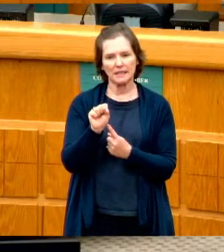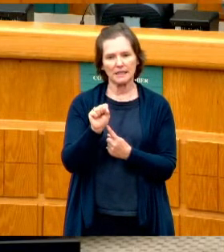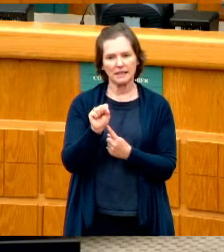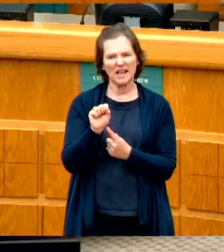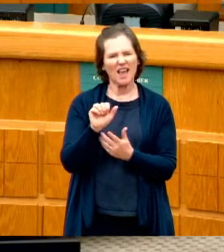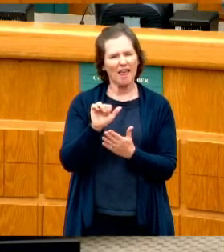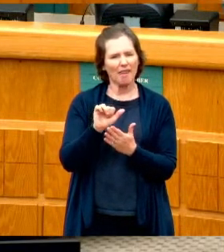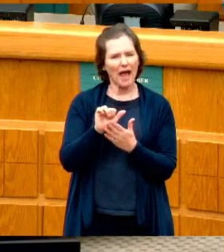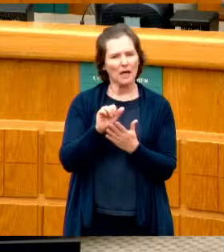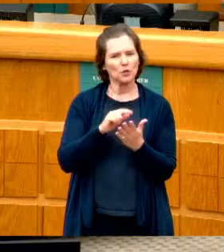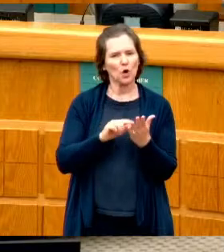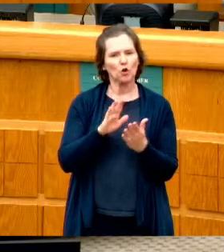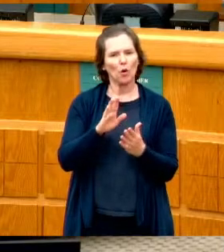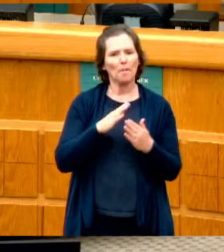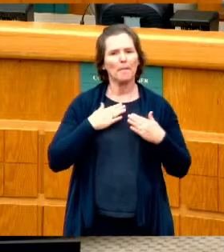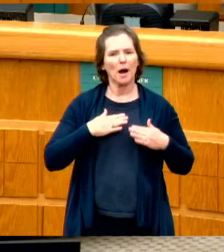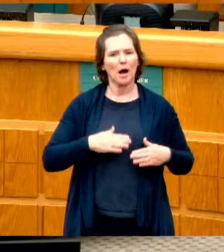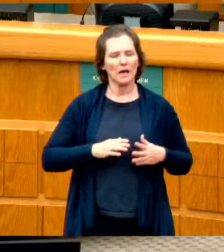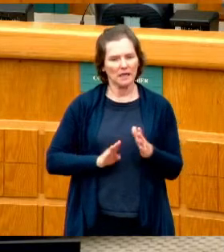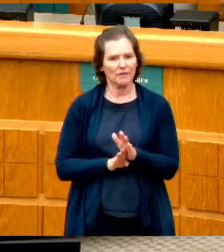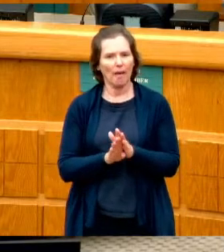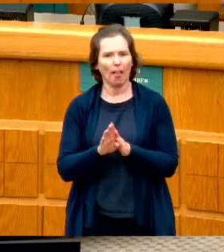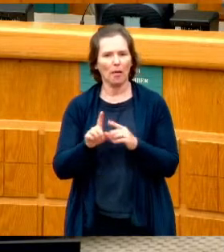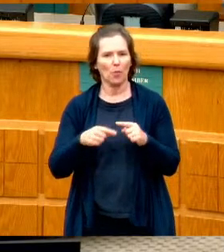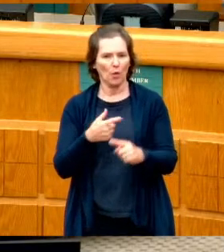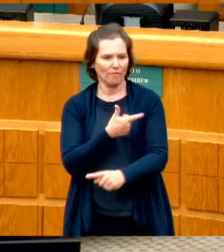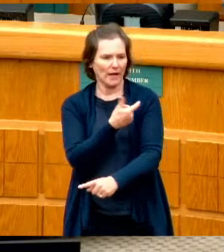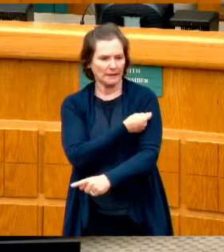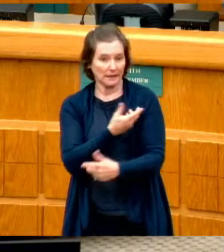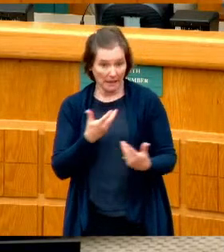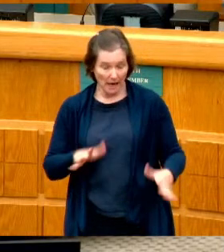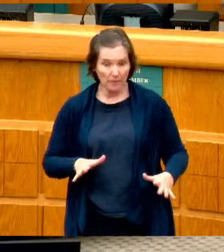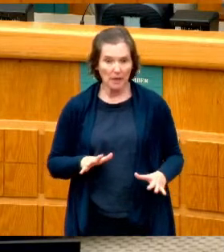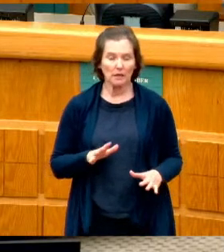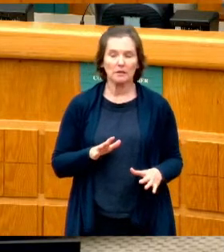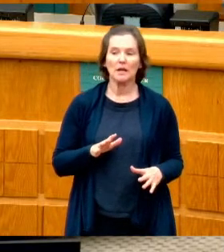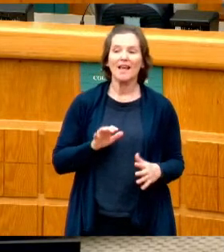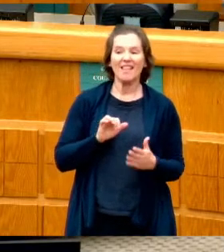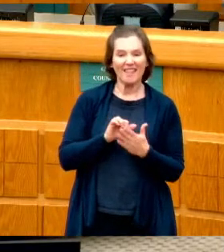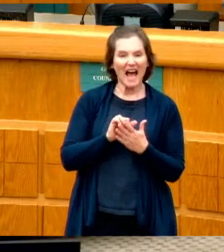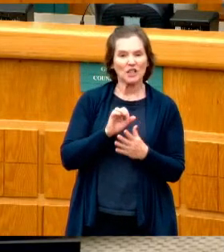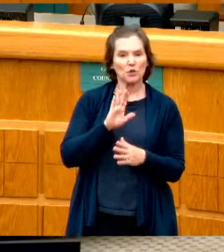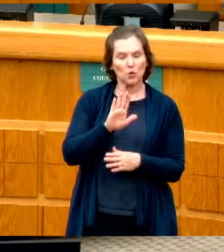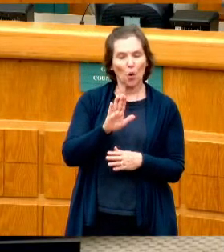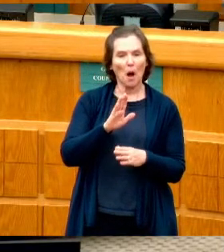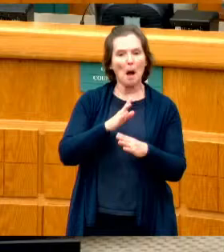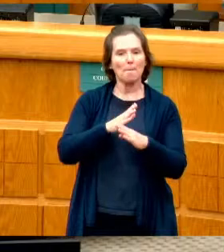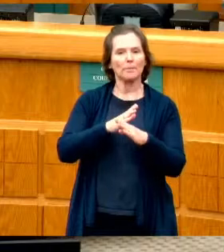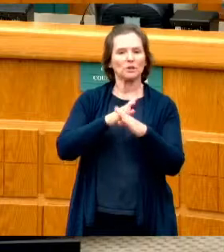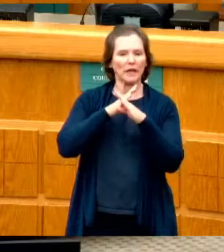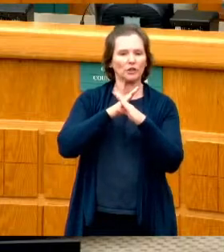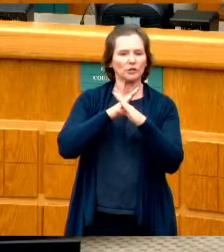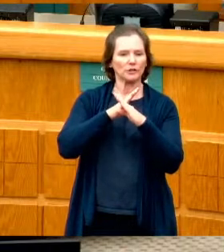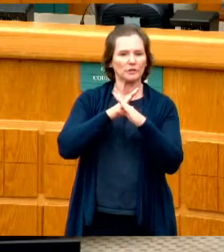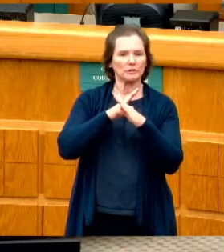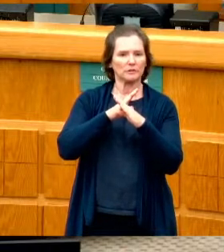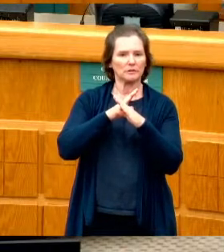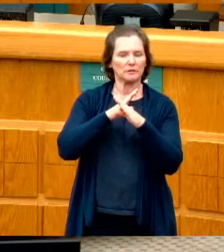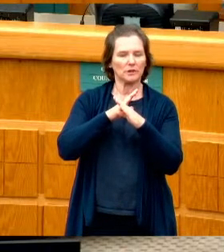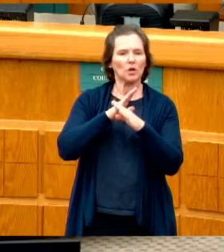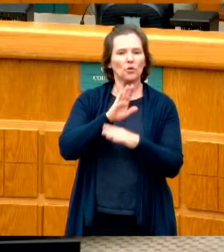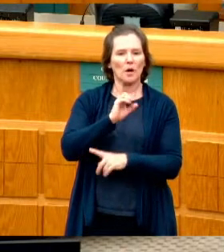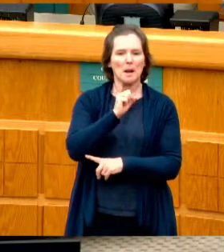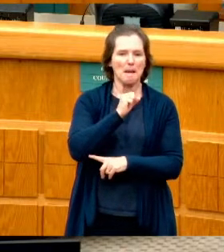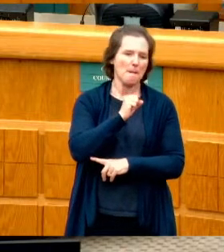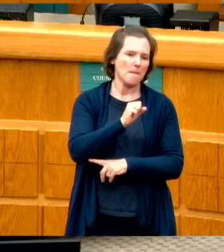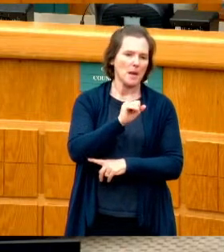the shield that will block the COVID-19 spike protein from attaching to the human cell. Your immune system makes antibodies